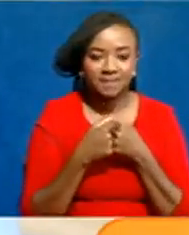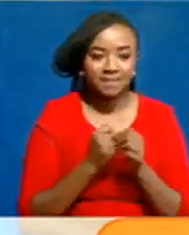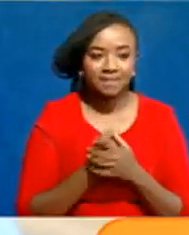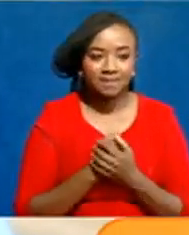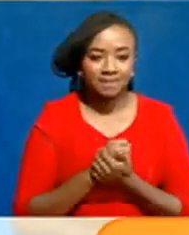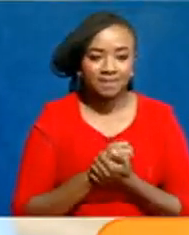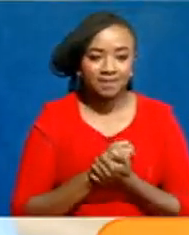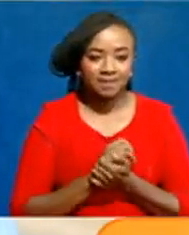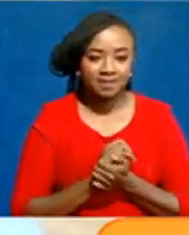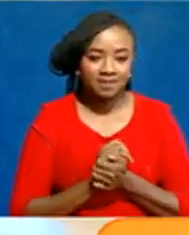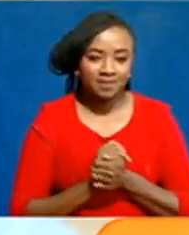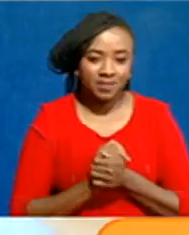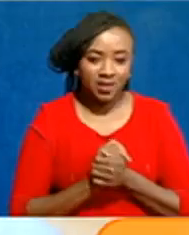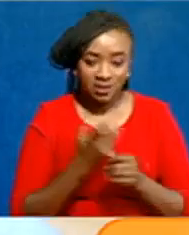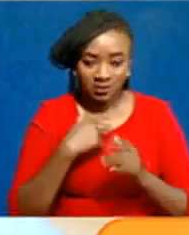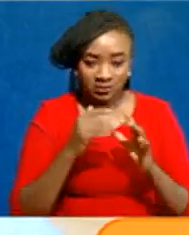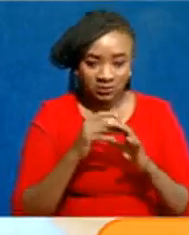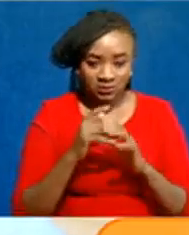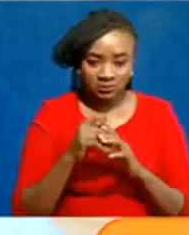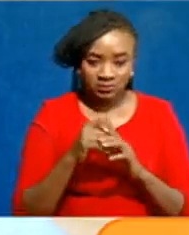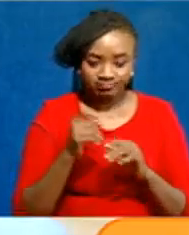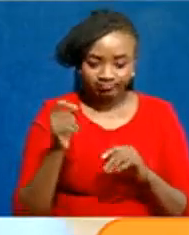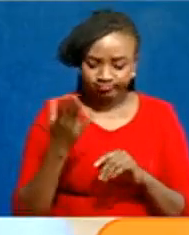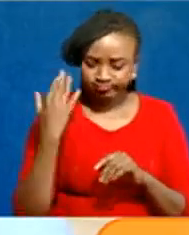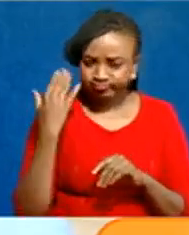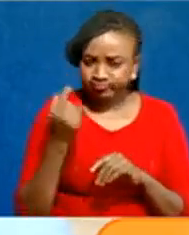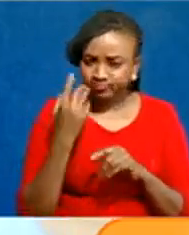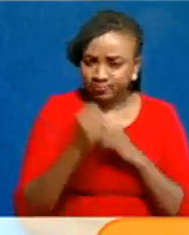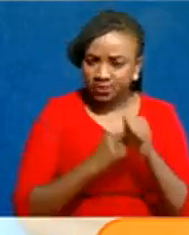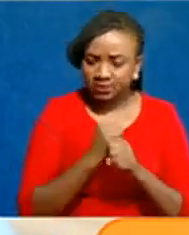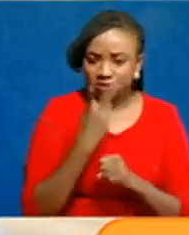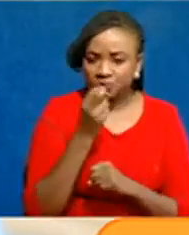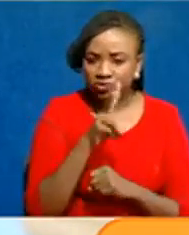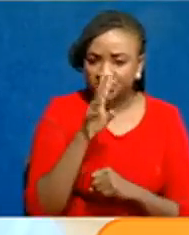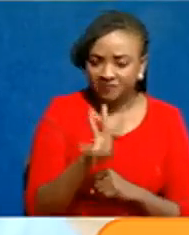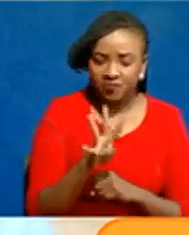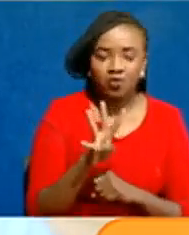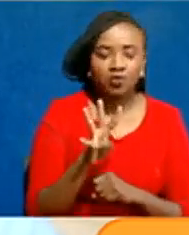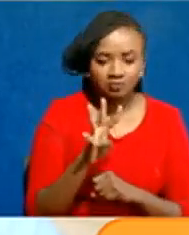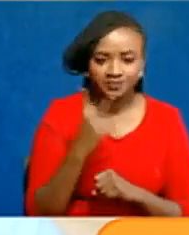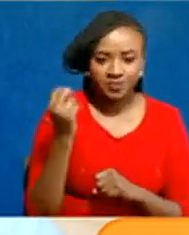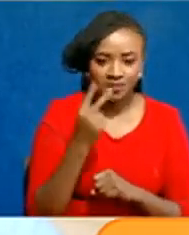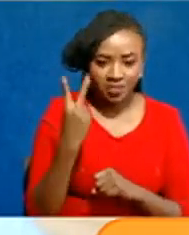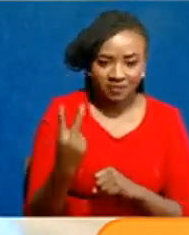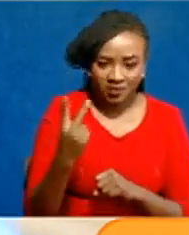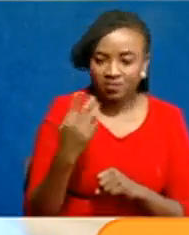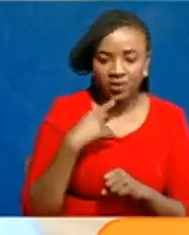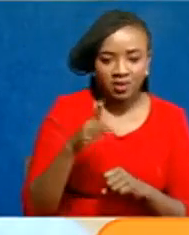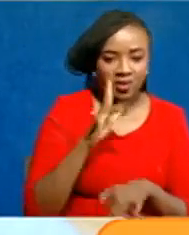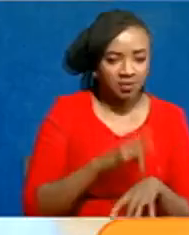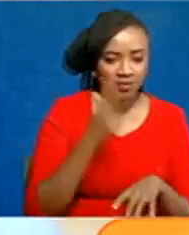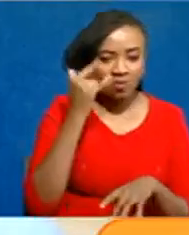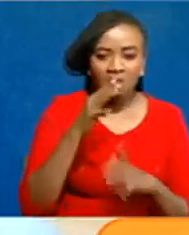bleaching event, a worldwide global event in the beginning of the year, and that affected all the coral here. I think we've lost about 30% of our